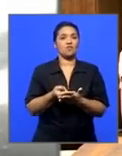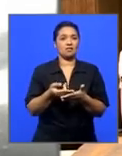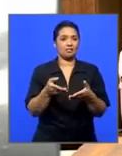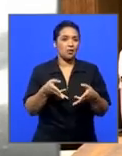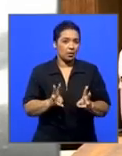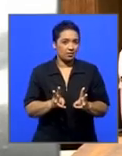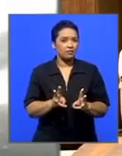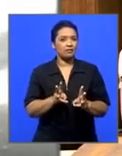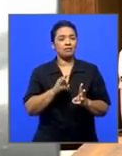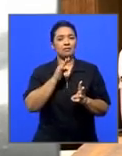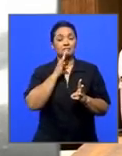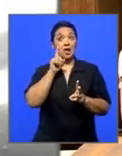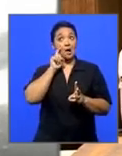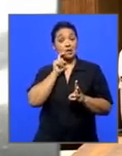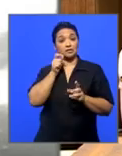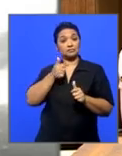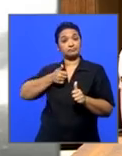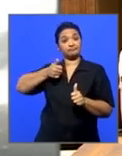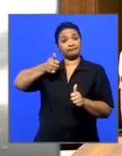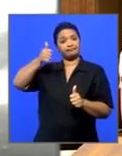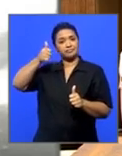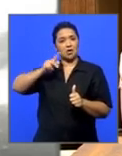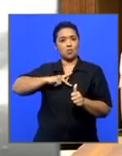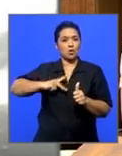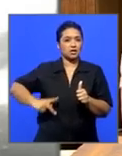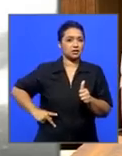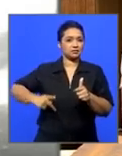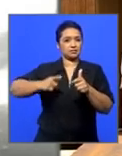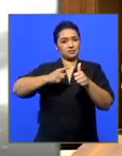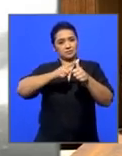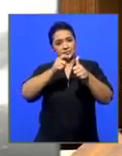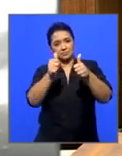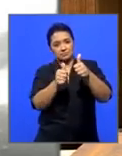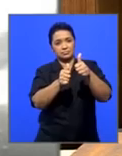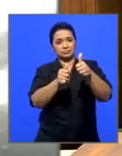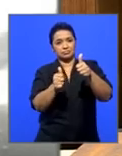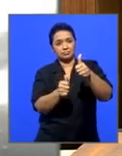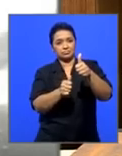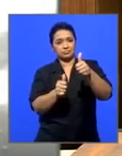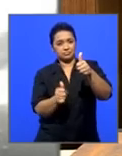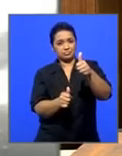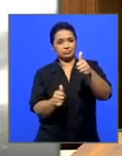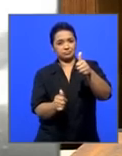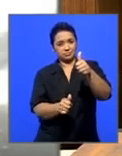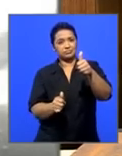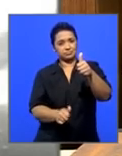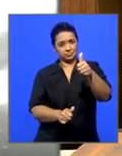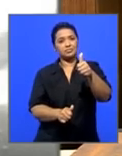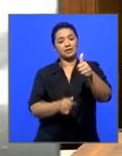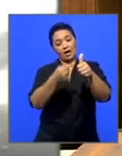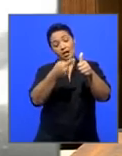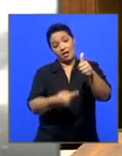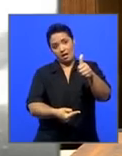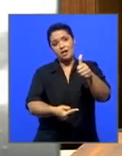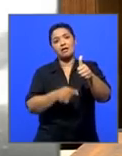occasion, the sort of the elder statesmen, the presidents, deputy presidents, former presidents are the ones